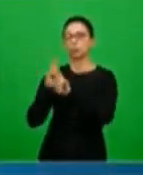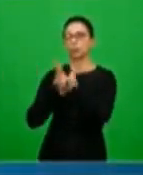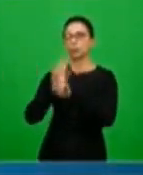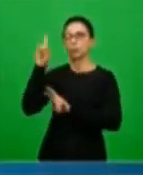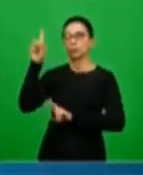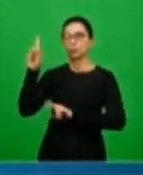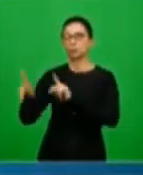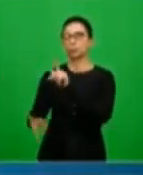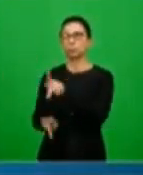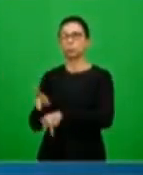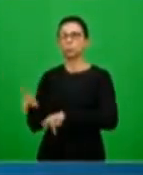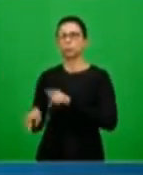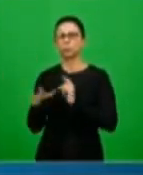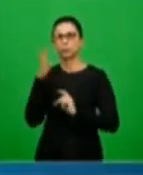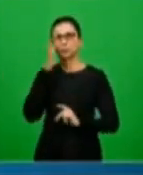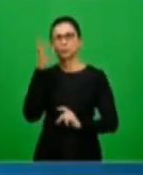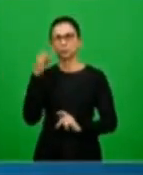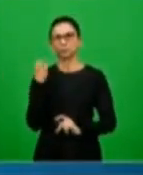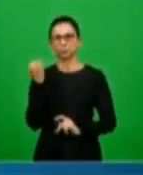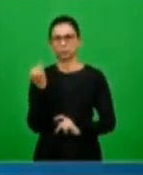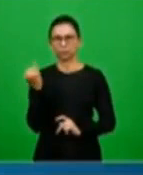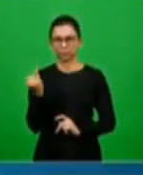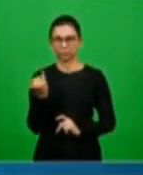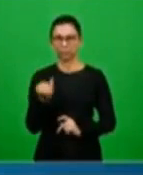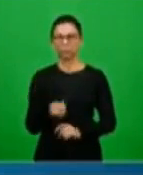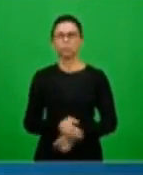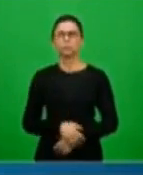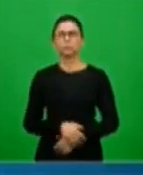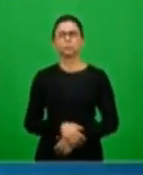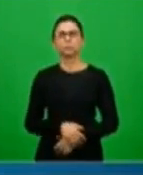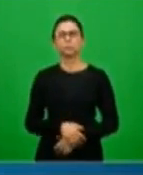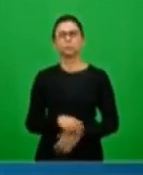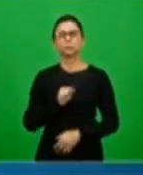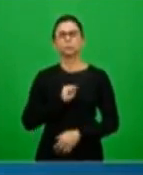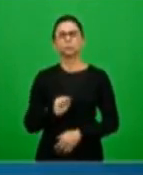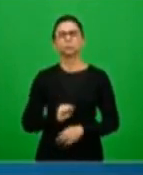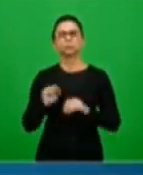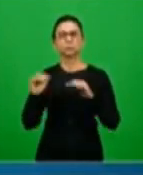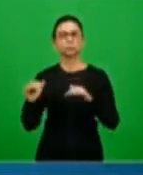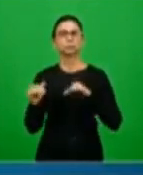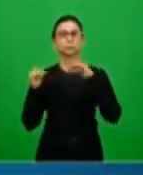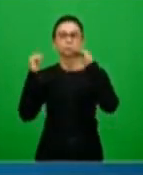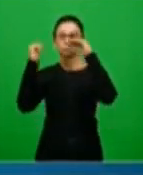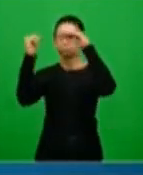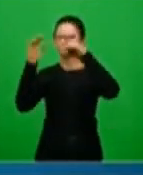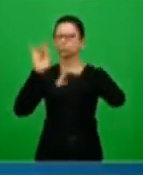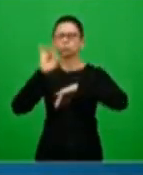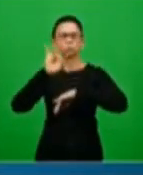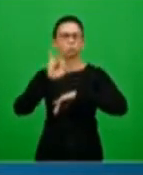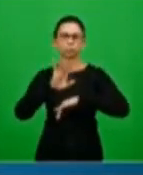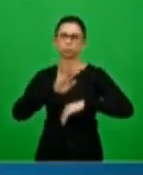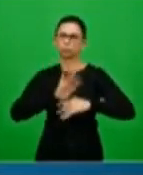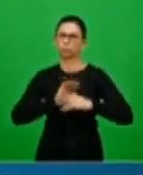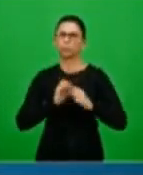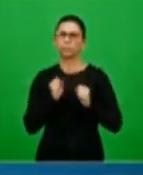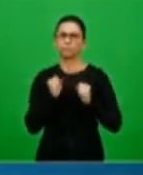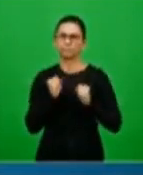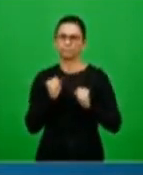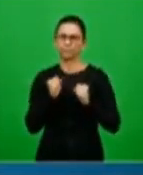priest, now pay attention here. The high priest, only the high